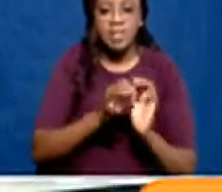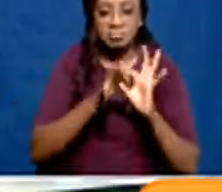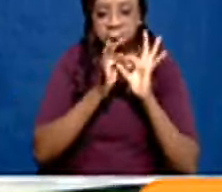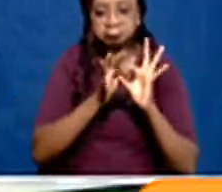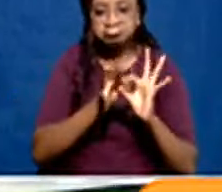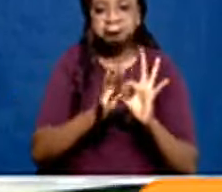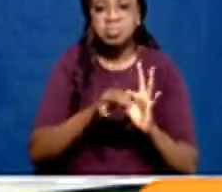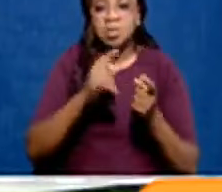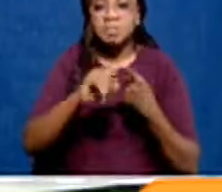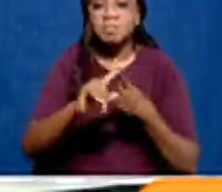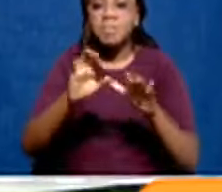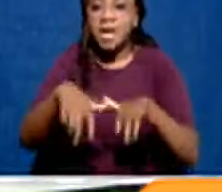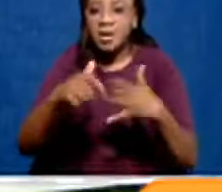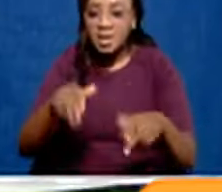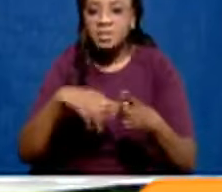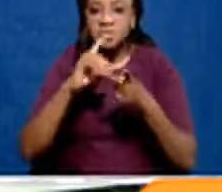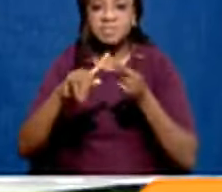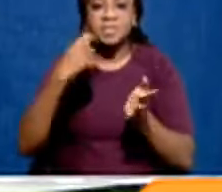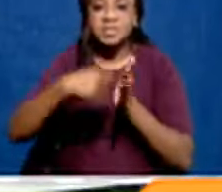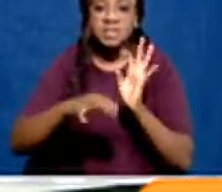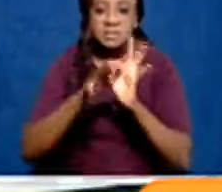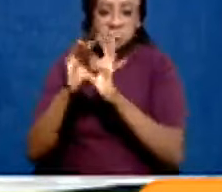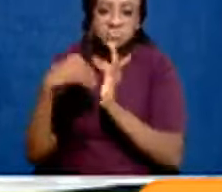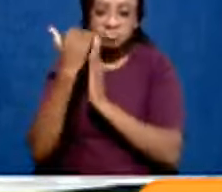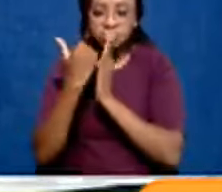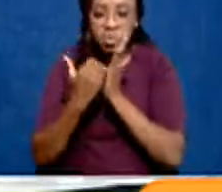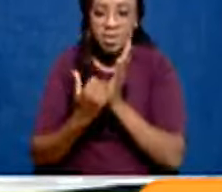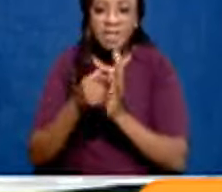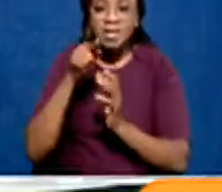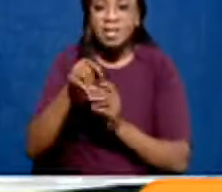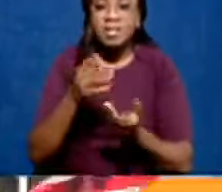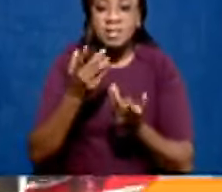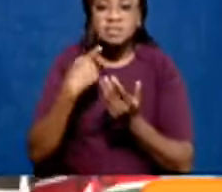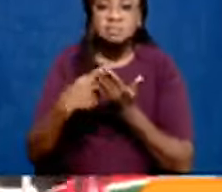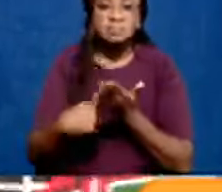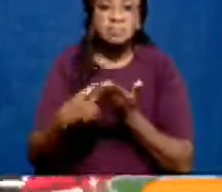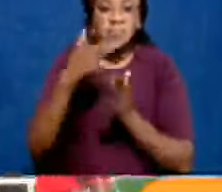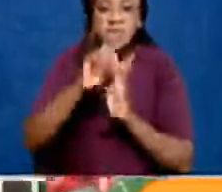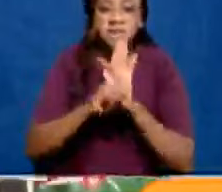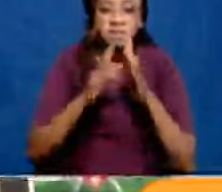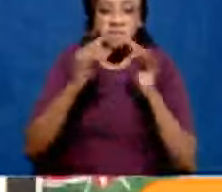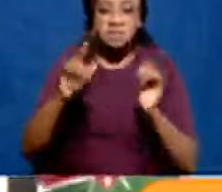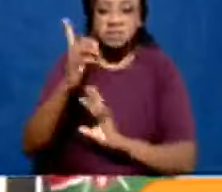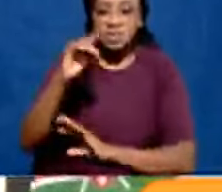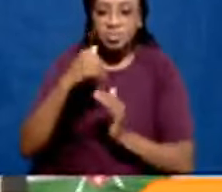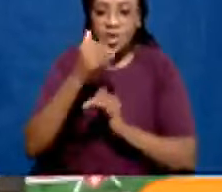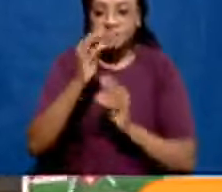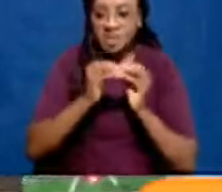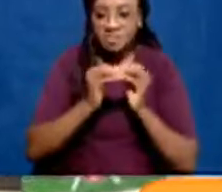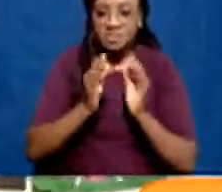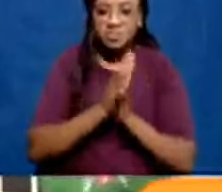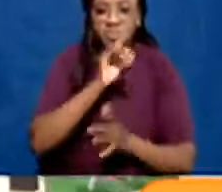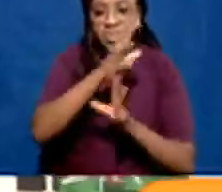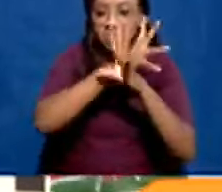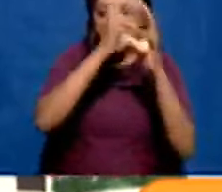on agricultural cooperation and tax solidarity program. Addressing the media at State House in Nairobi after closed-door meeting with the visiting